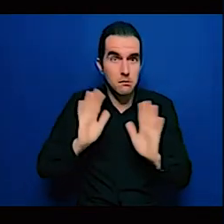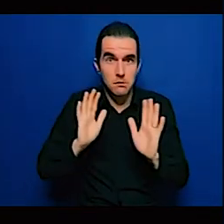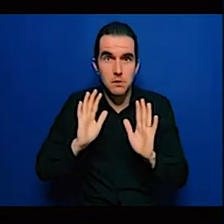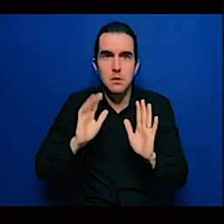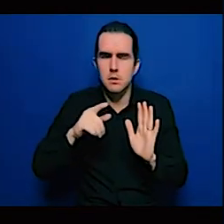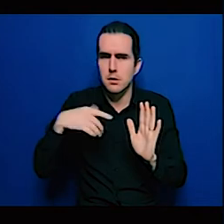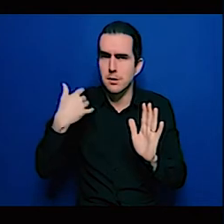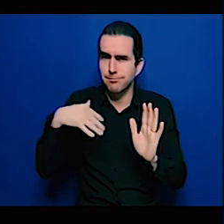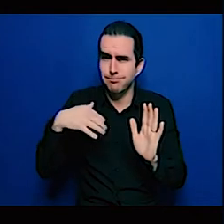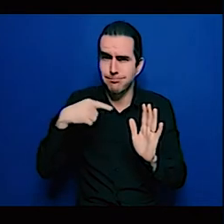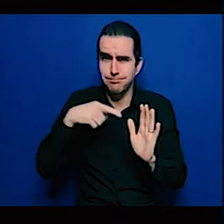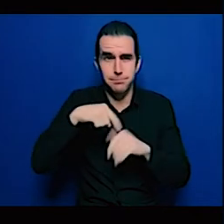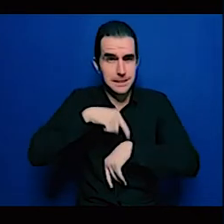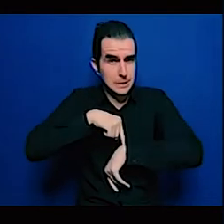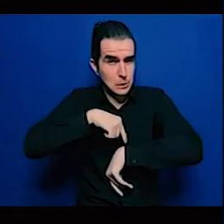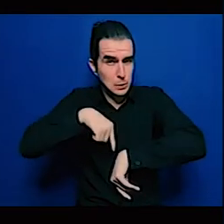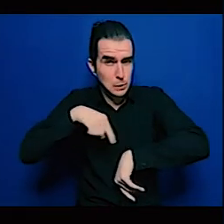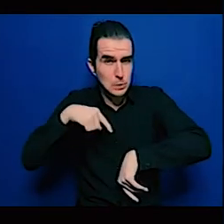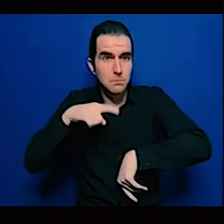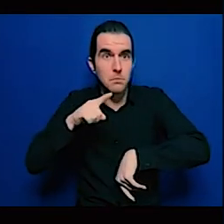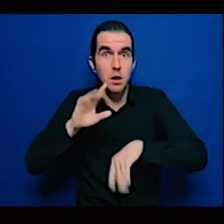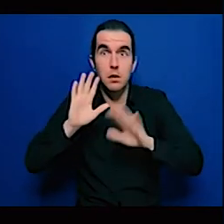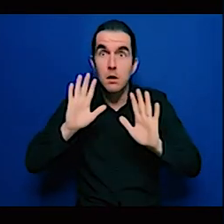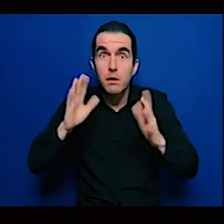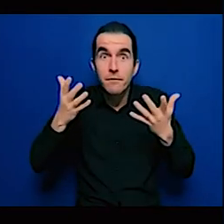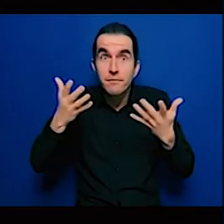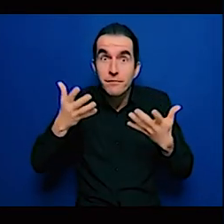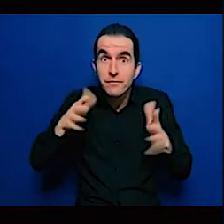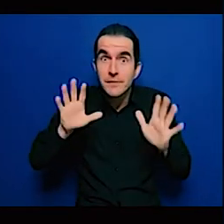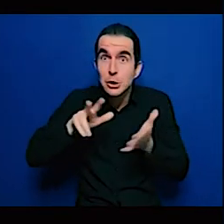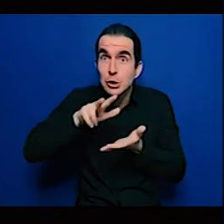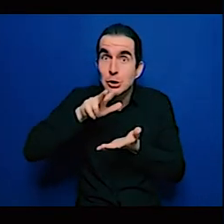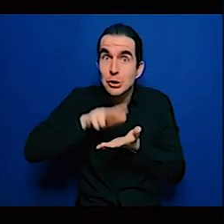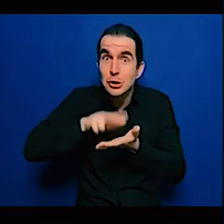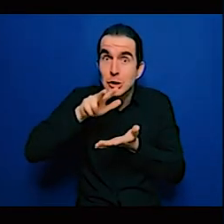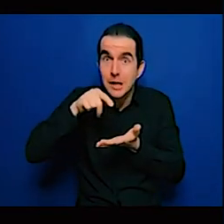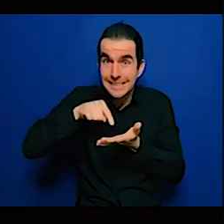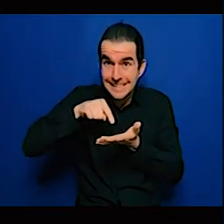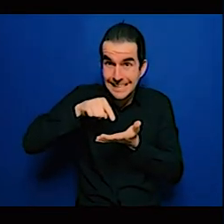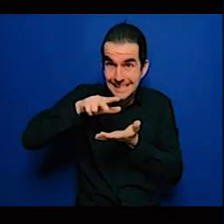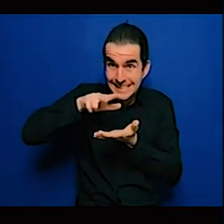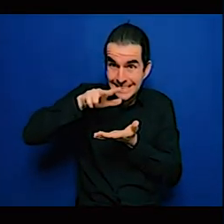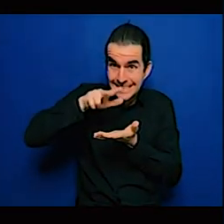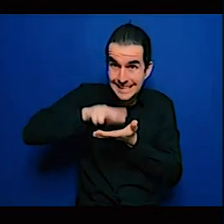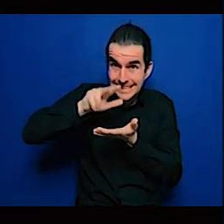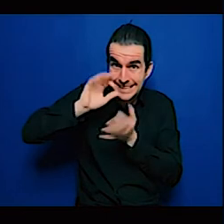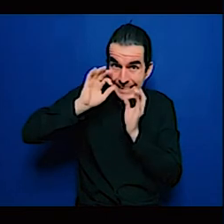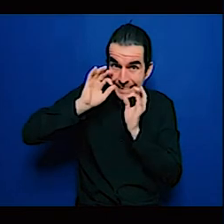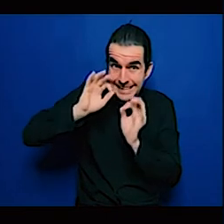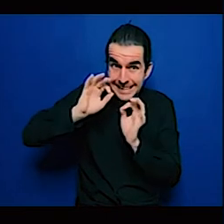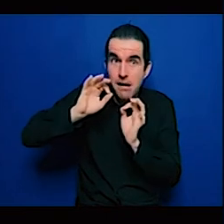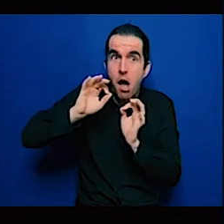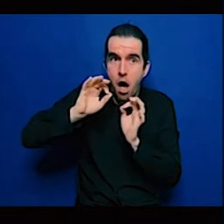And the day you will get the money, it is even more difficult in order to report